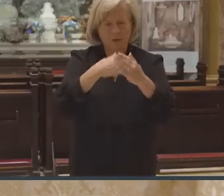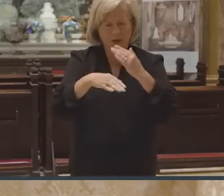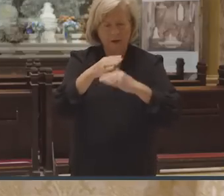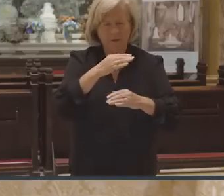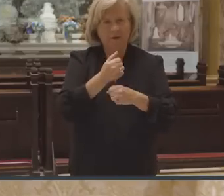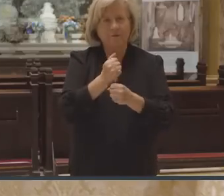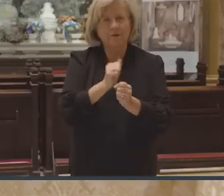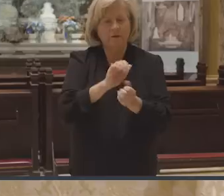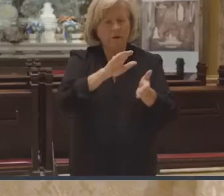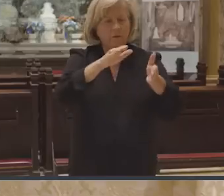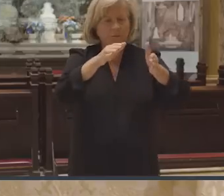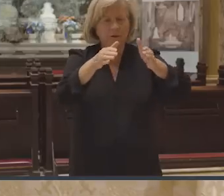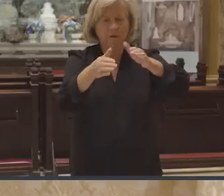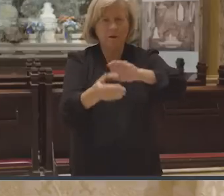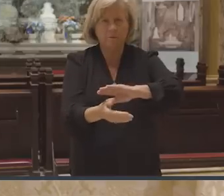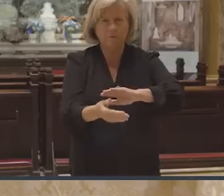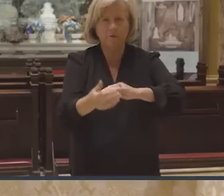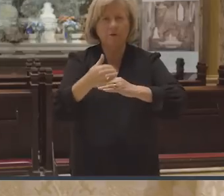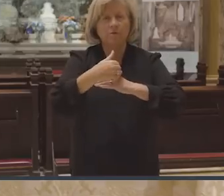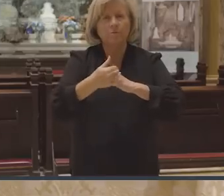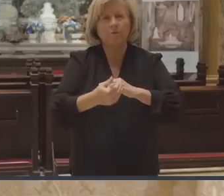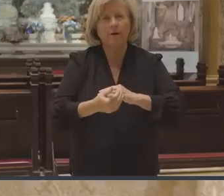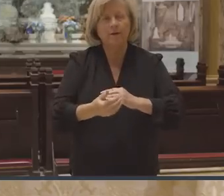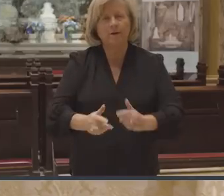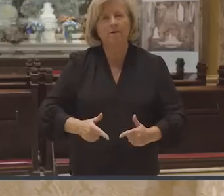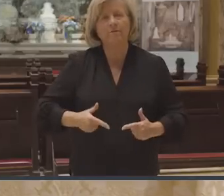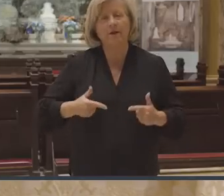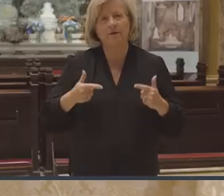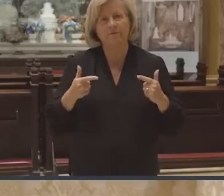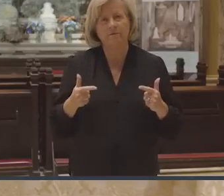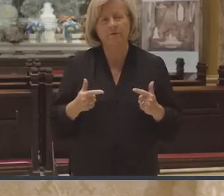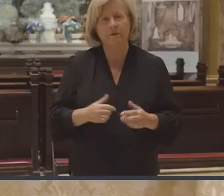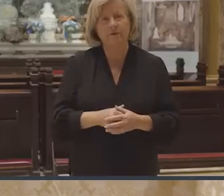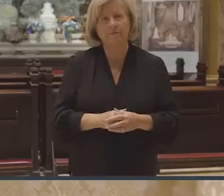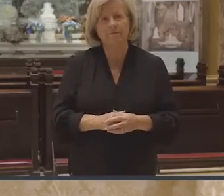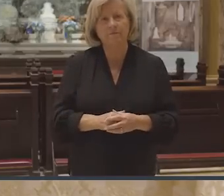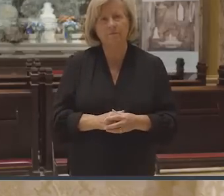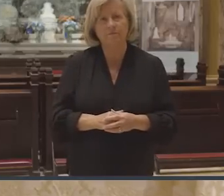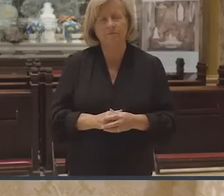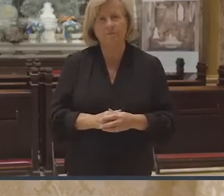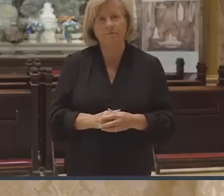It will become for us the bread of life. Blessed be God forever.